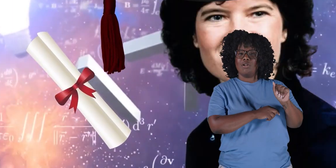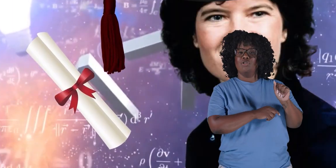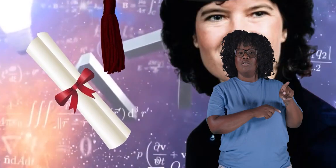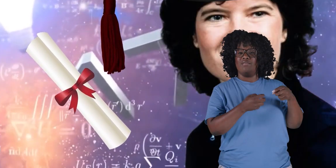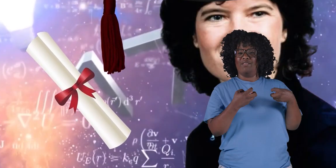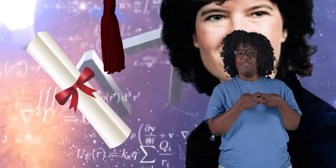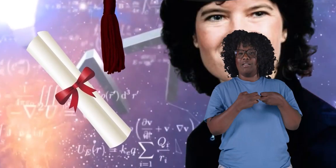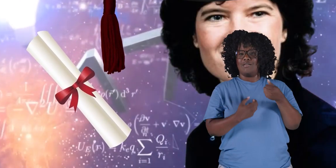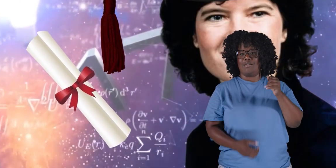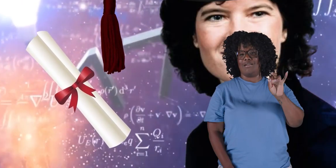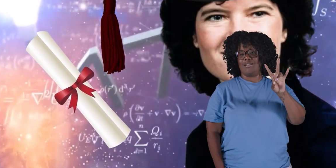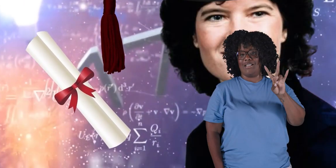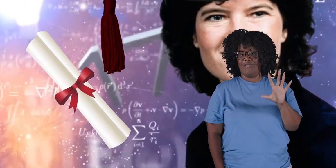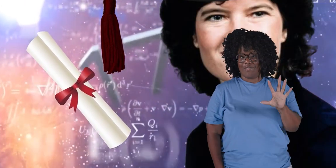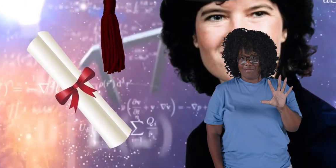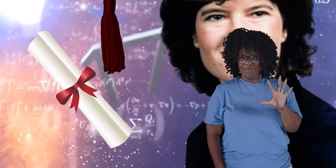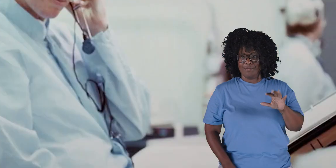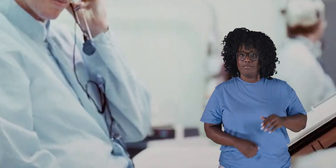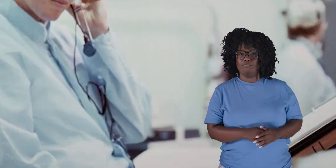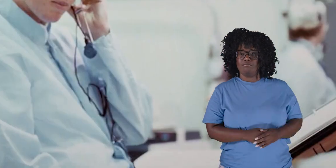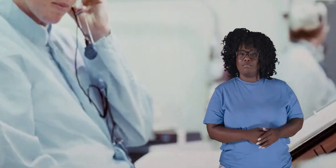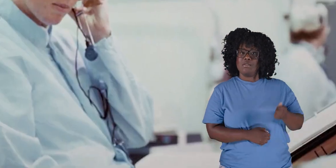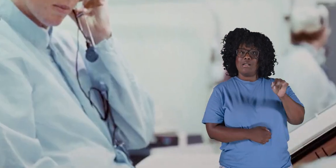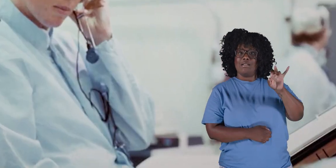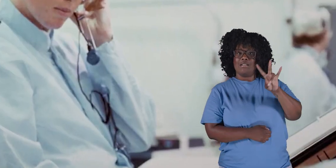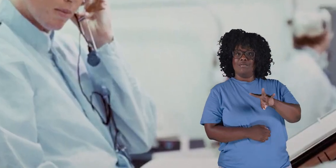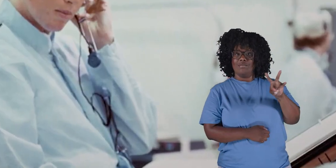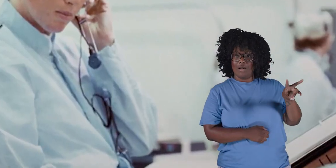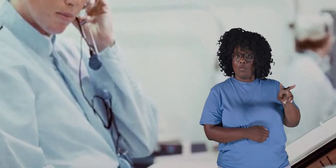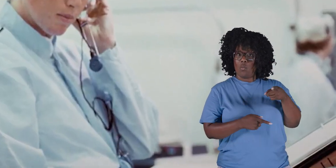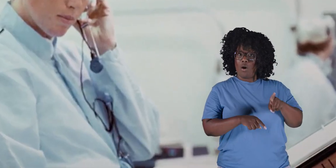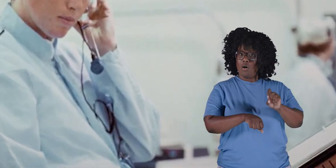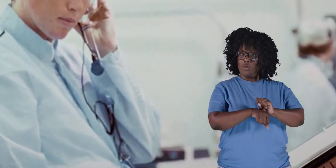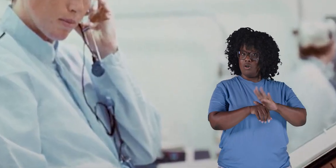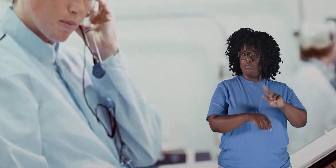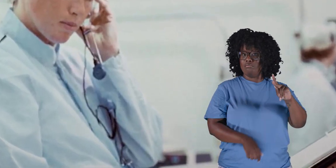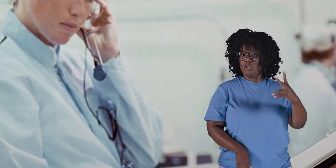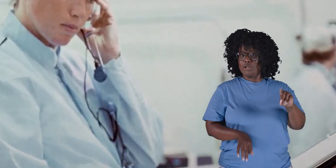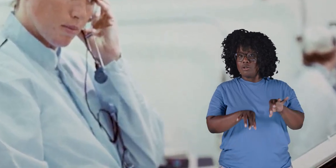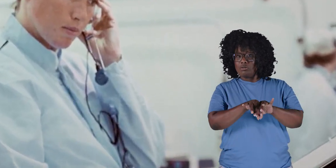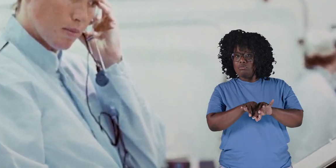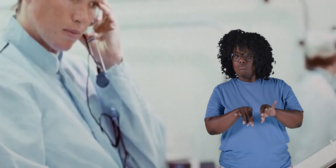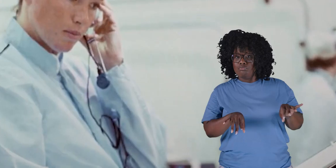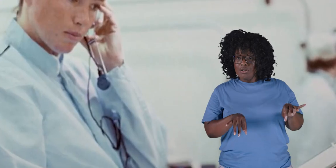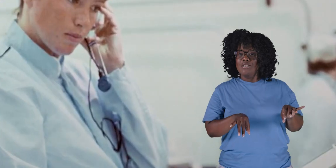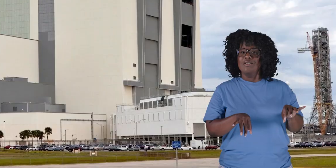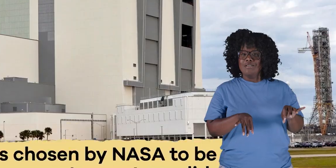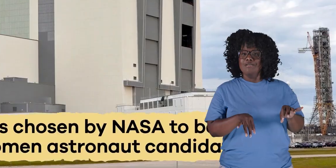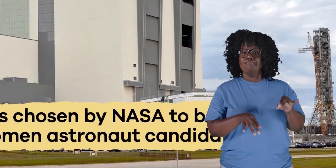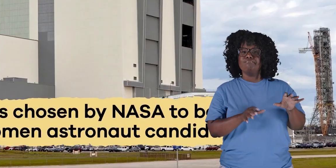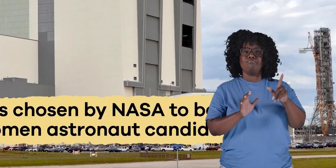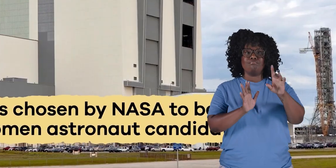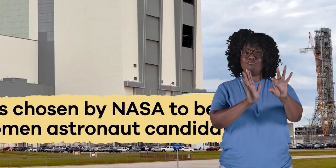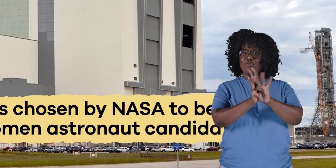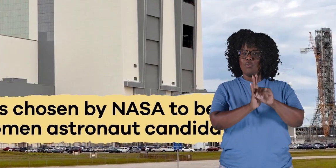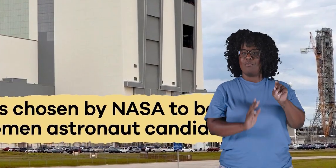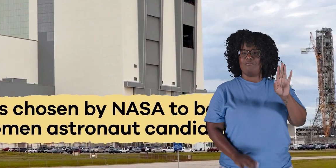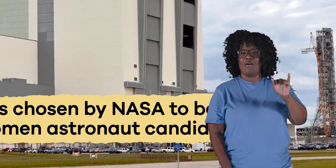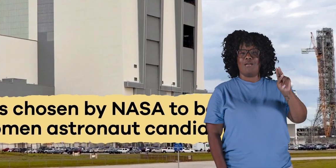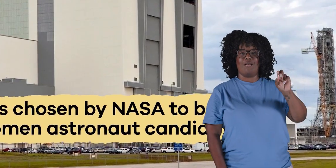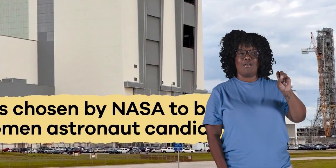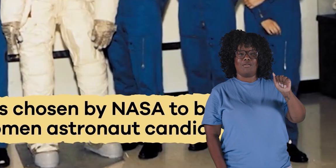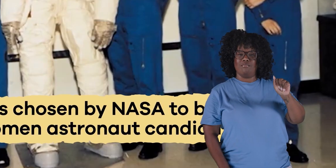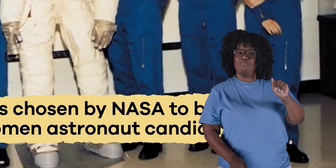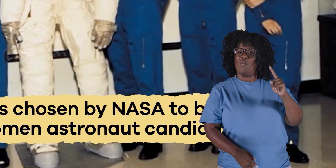physics in 1975. In 1977, while working on her doctorate degree, Sally was chosen by